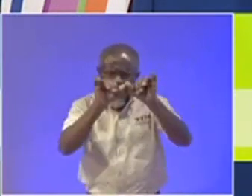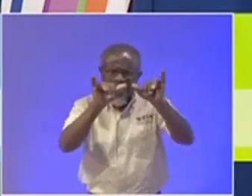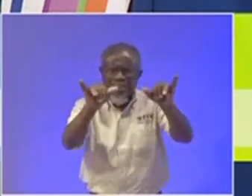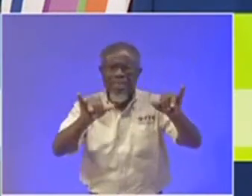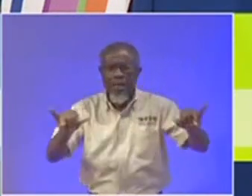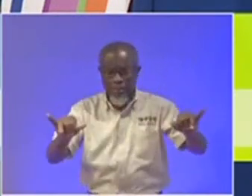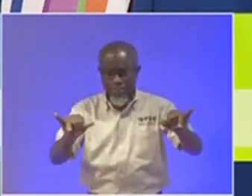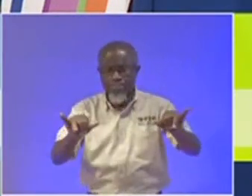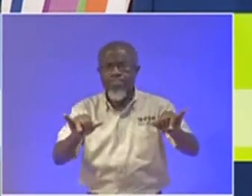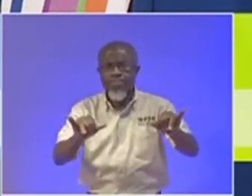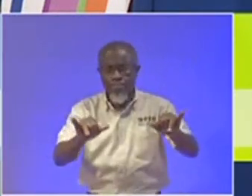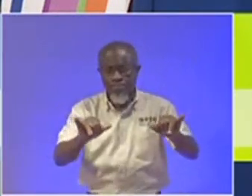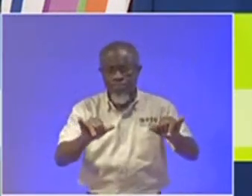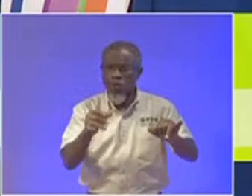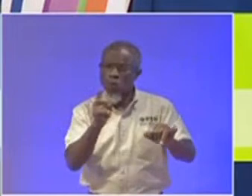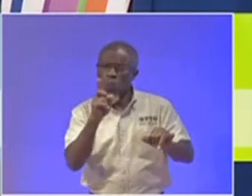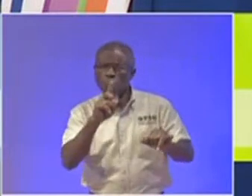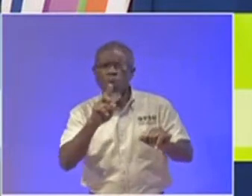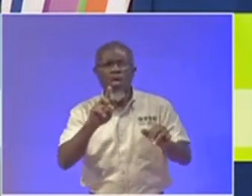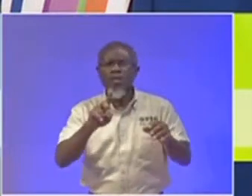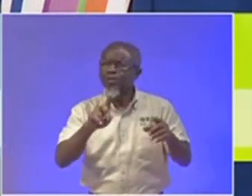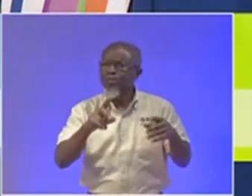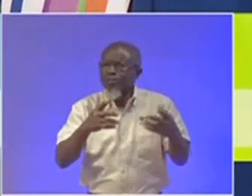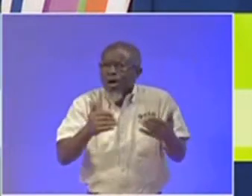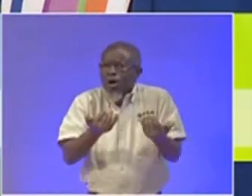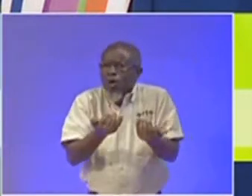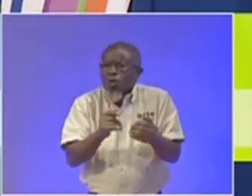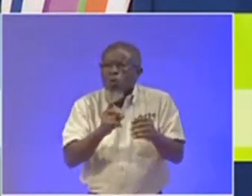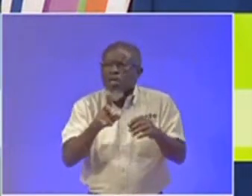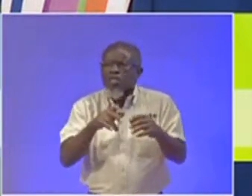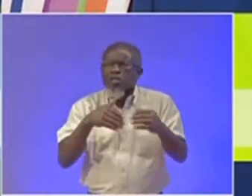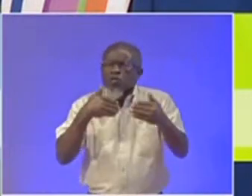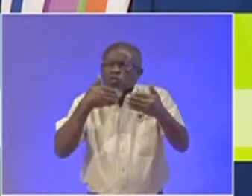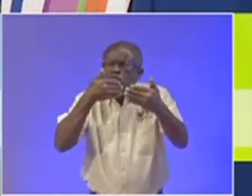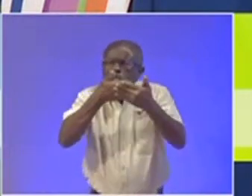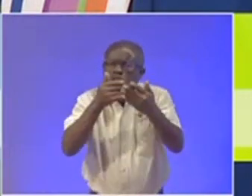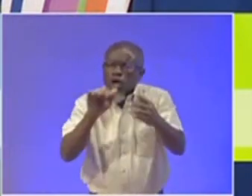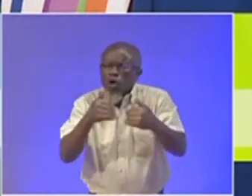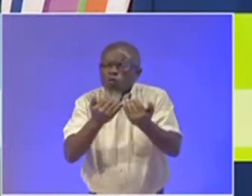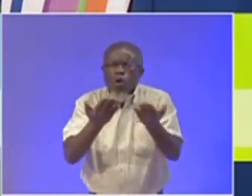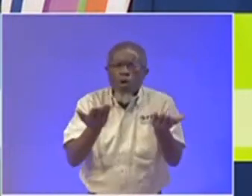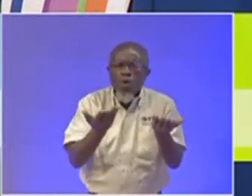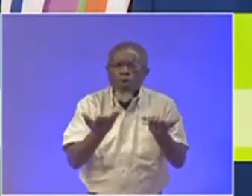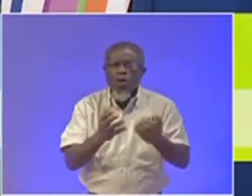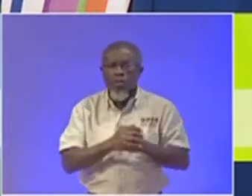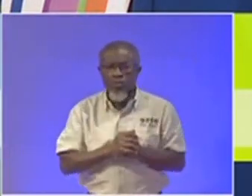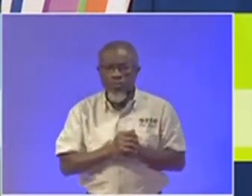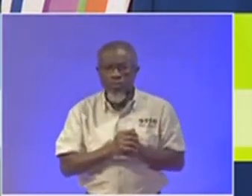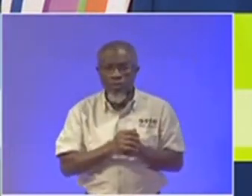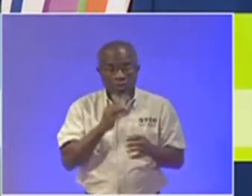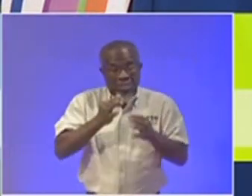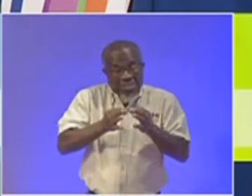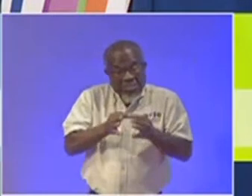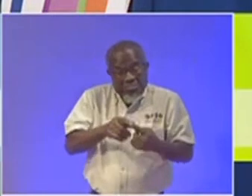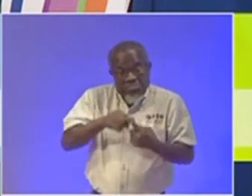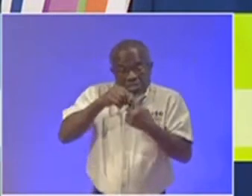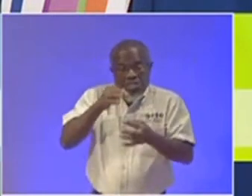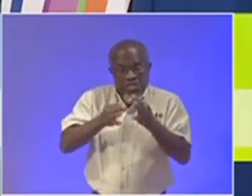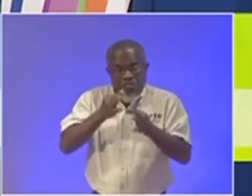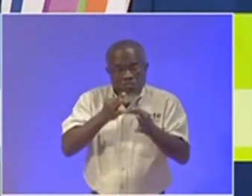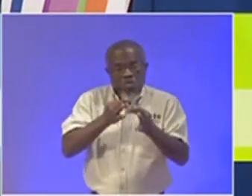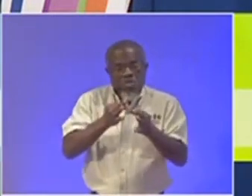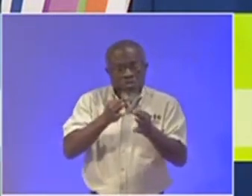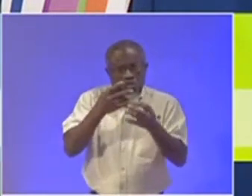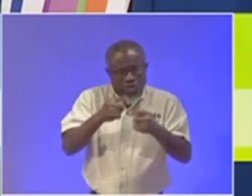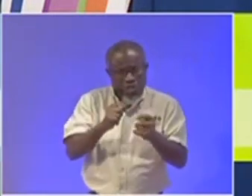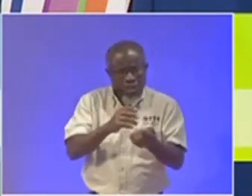talking about. Where does that go? How far does it go? Especially if we're looking to build communities of